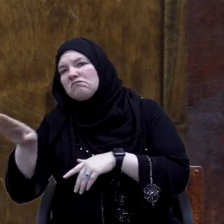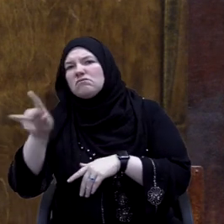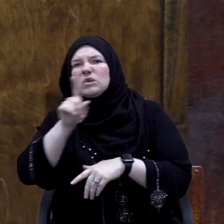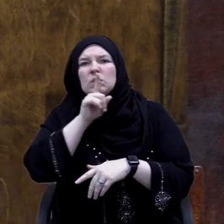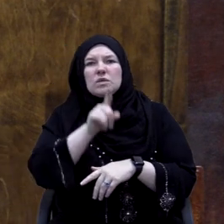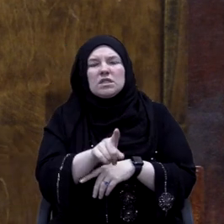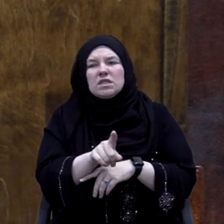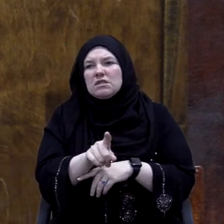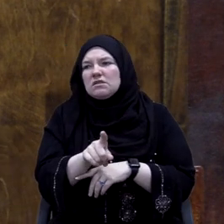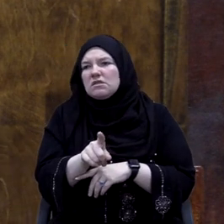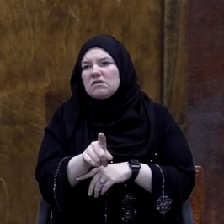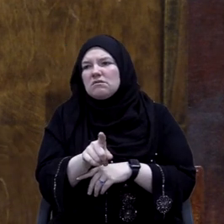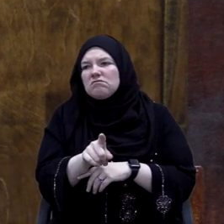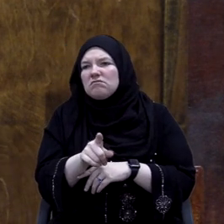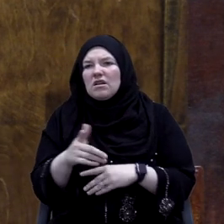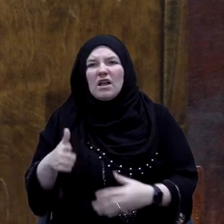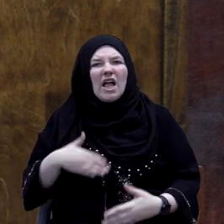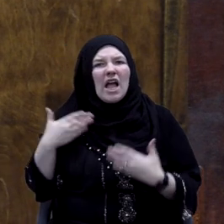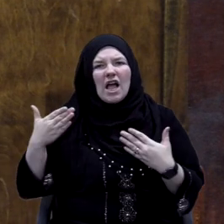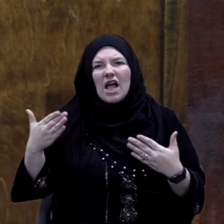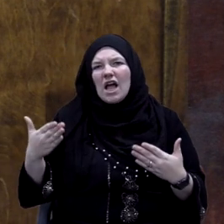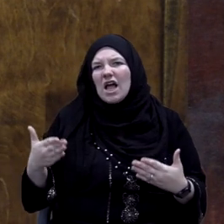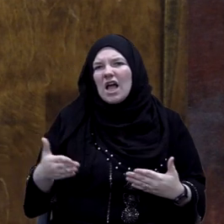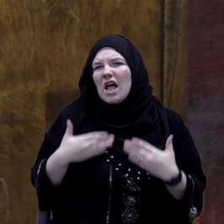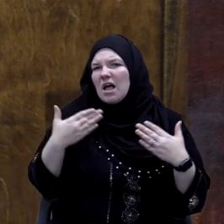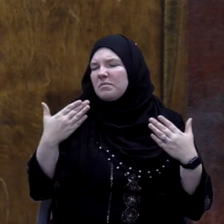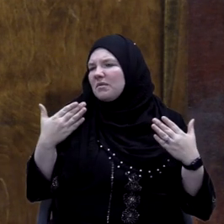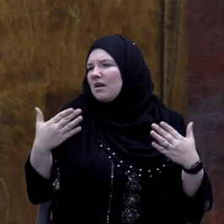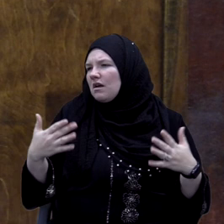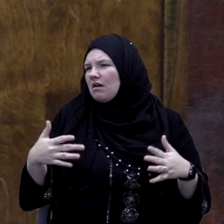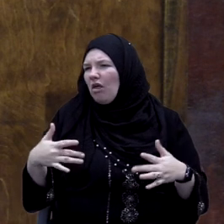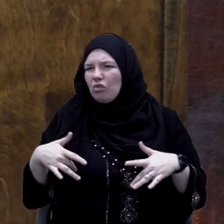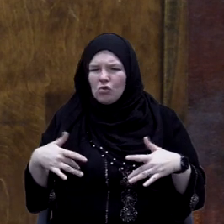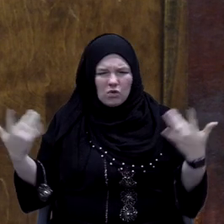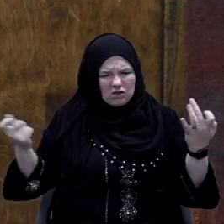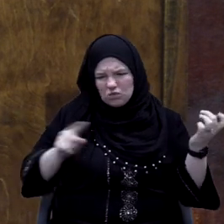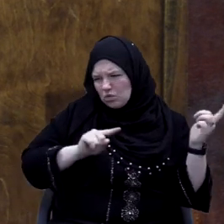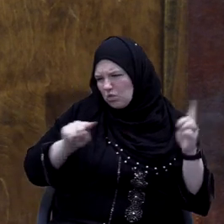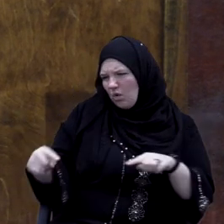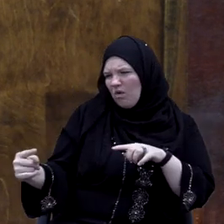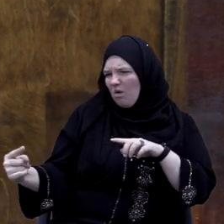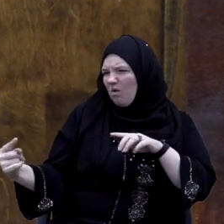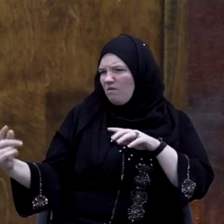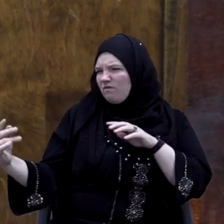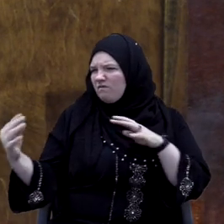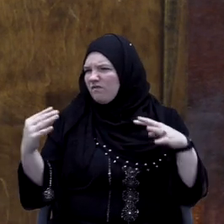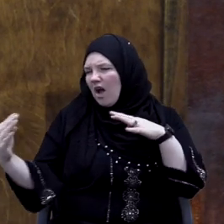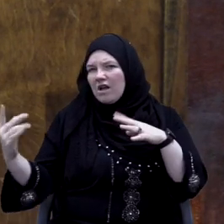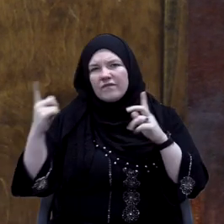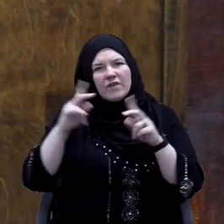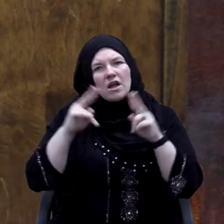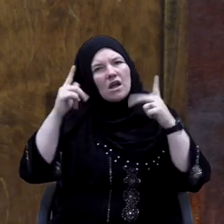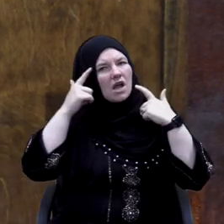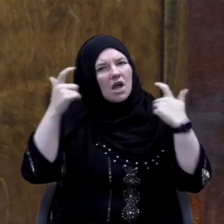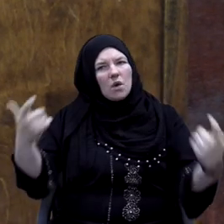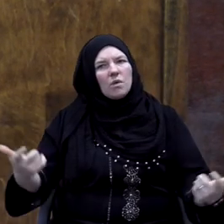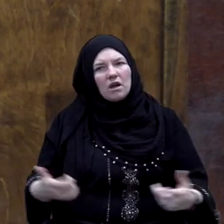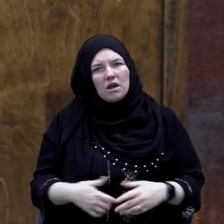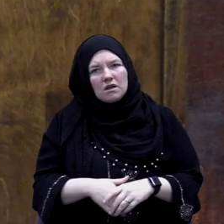very happy, or the invasion of Pakistan, of Afghanistan, they were very arrogant.